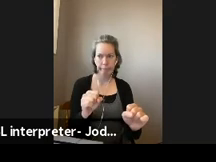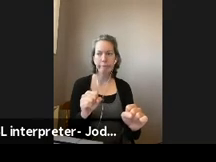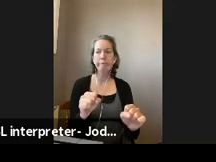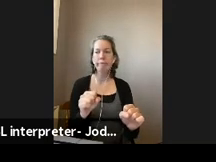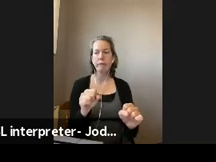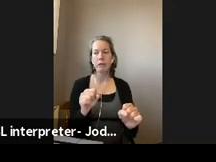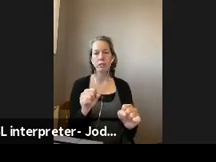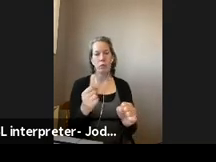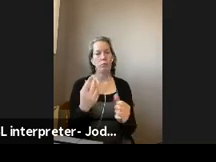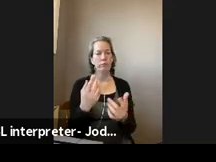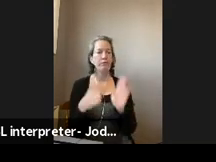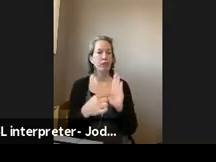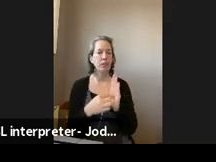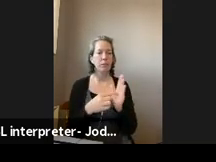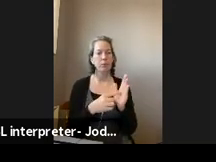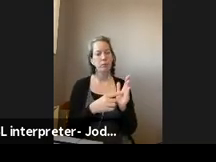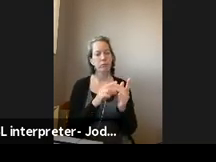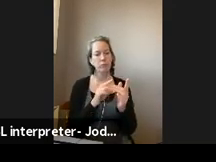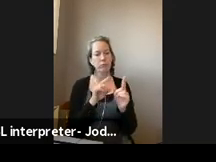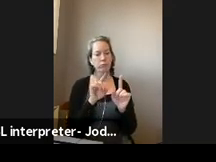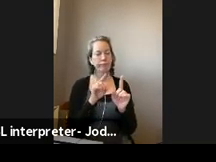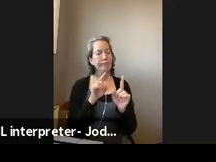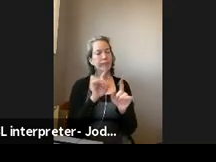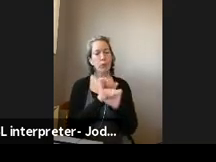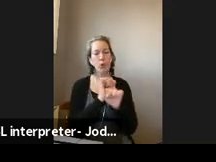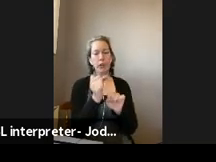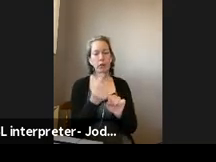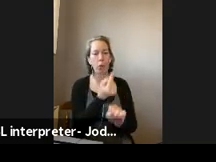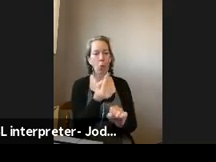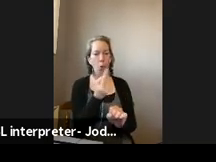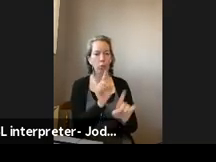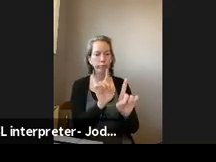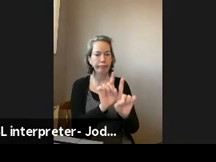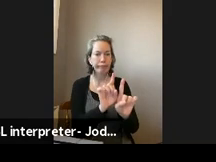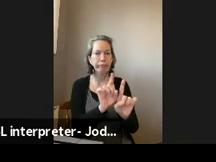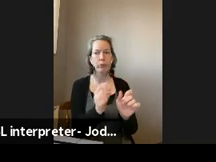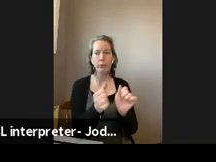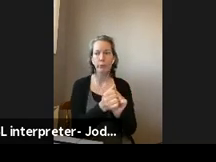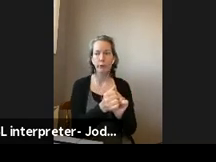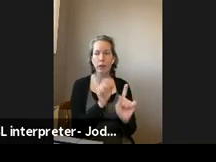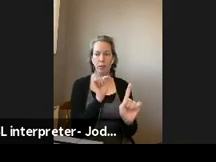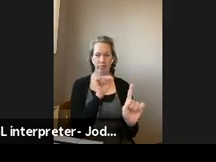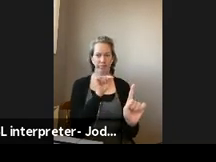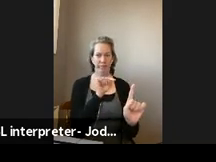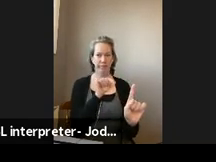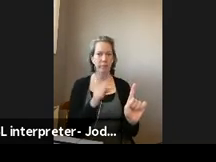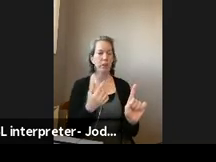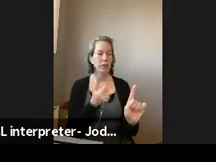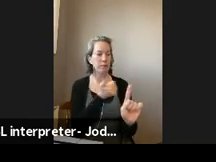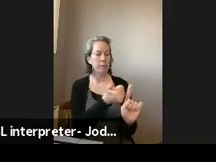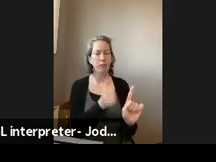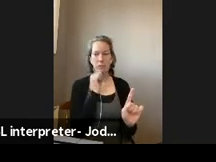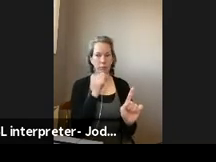might want to seek specific legal advice on this first. Other things with regards to safety is meeting in a public